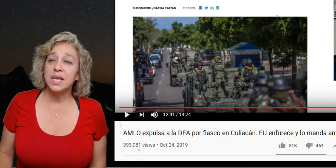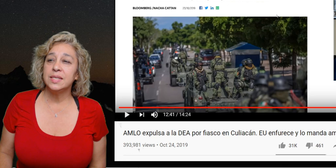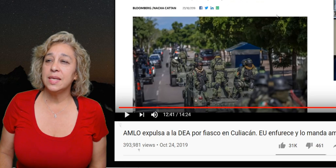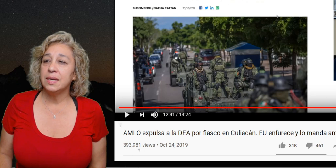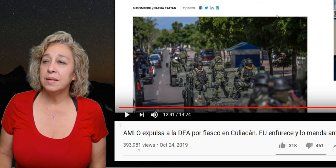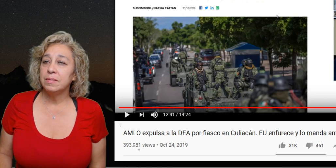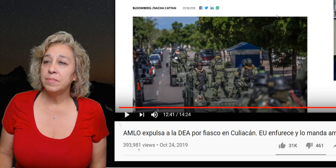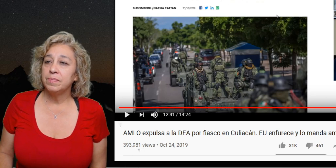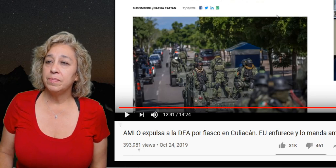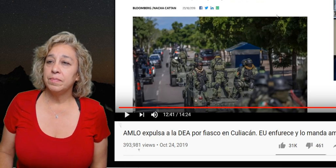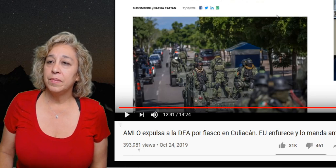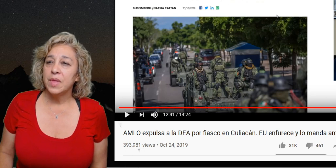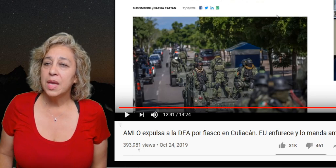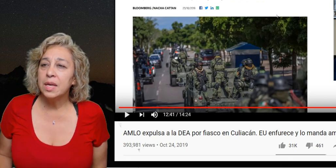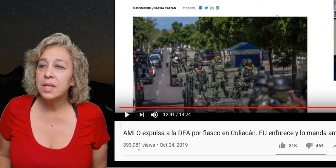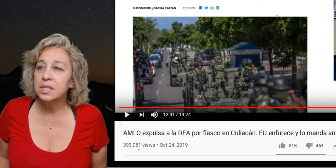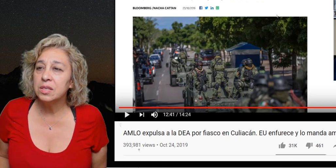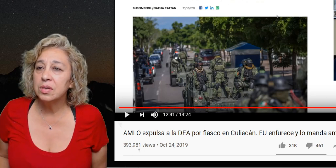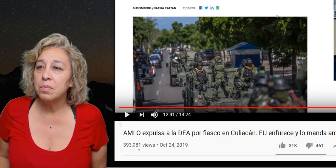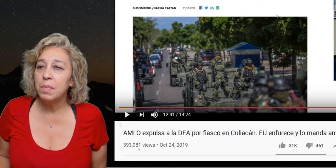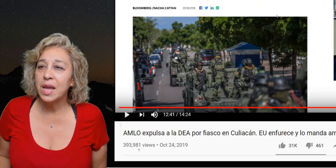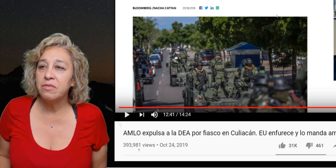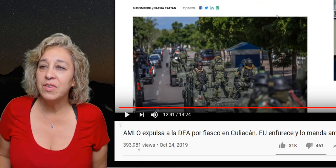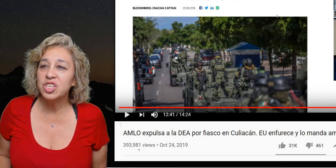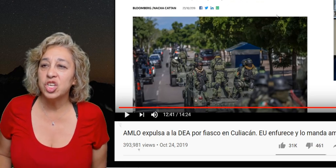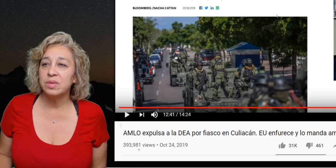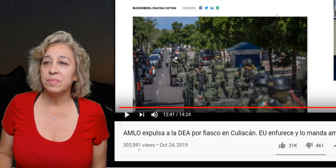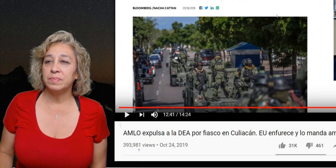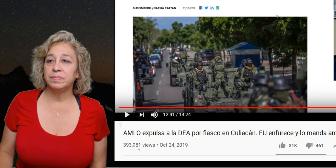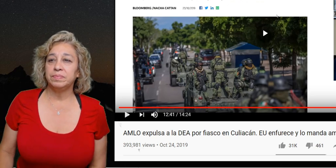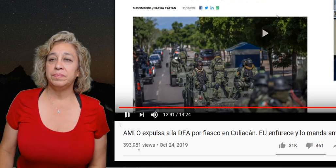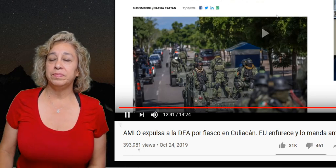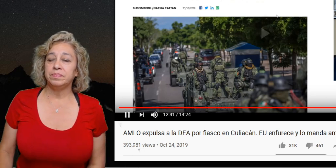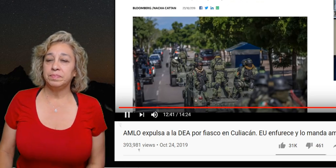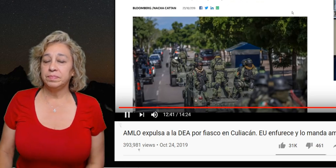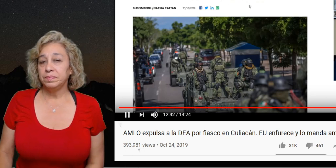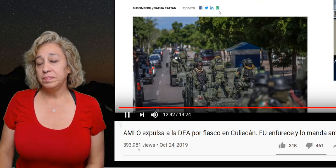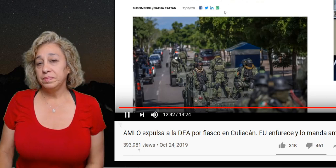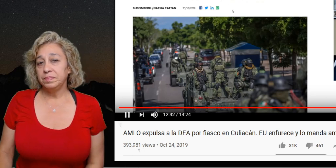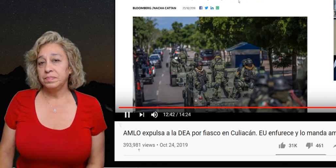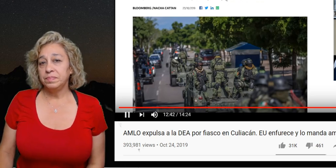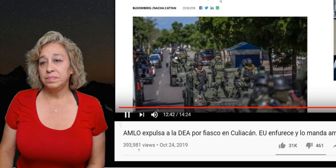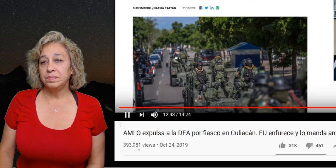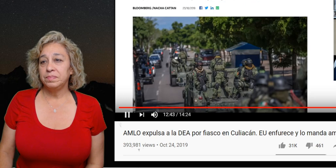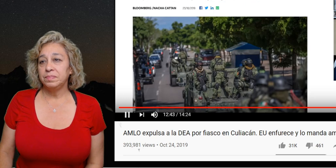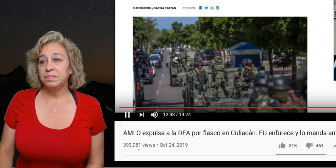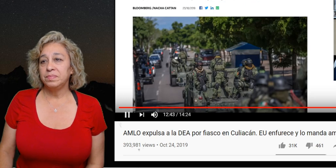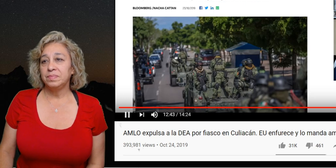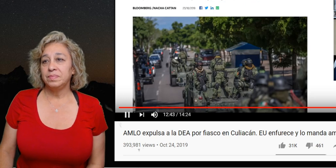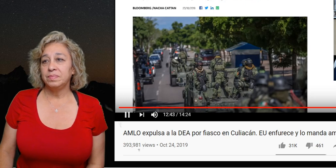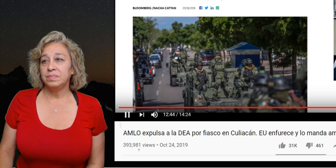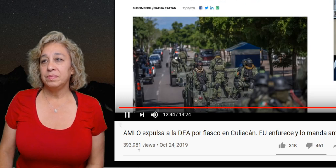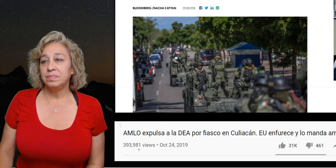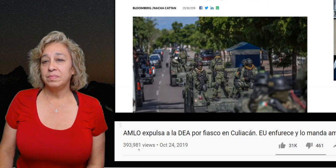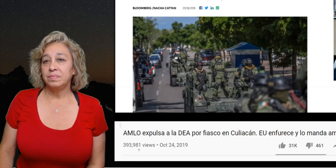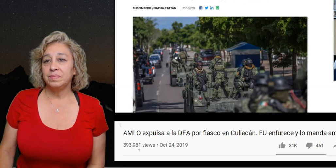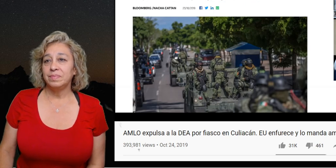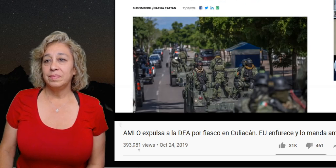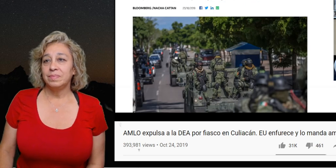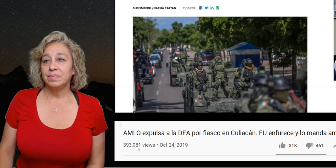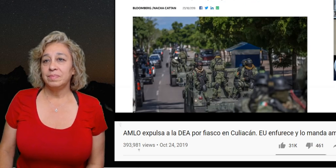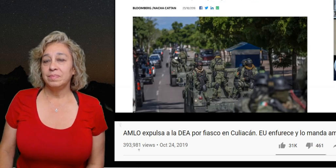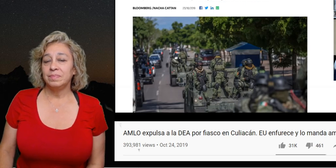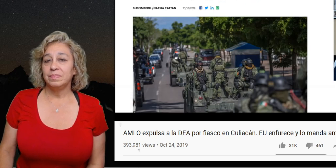What he said. And this is Mike Vigil. Gobierno mexicano no dice la verdad sobre el arresto de Ovidio